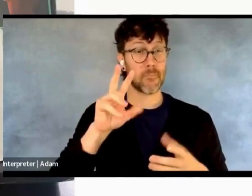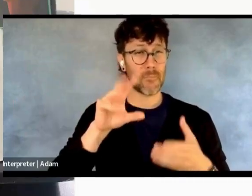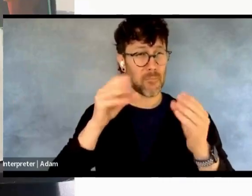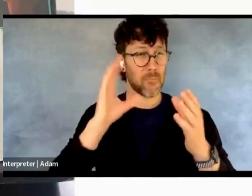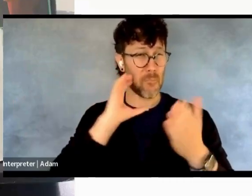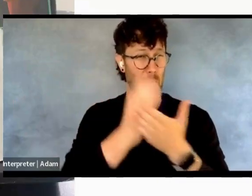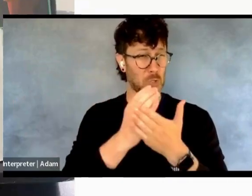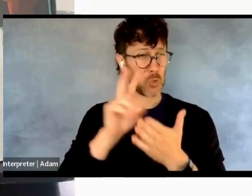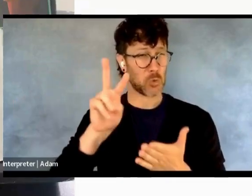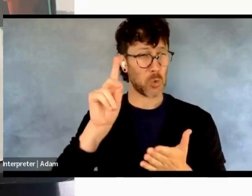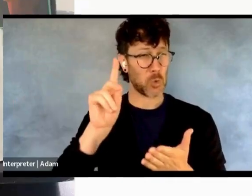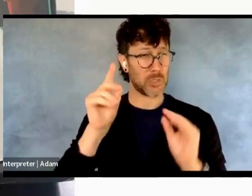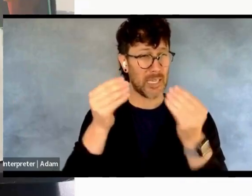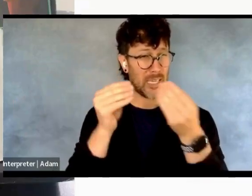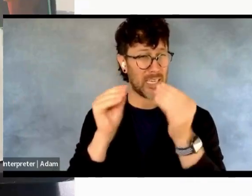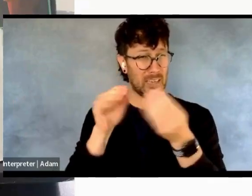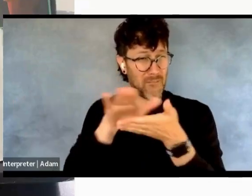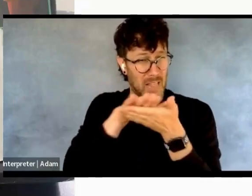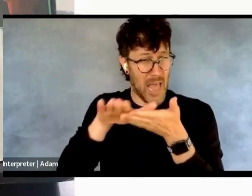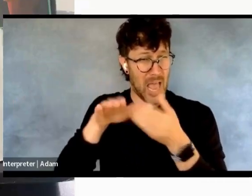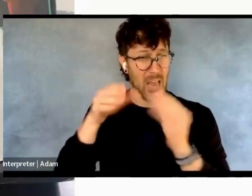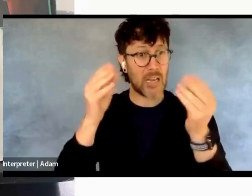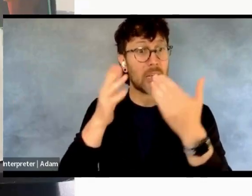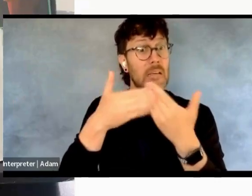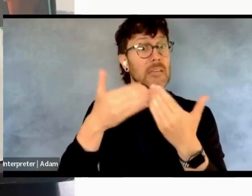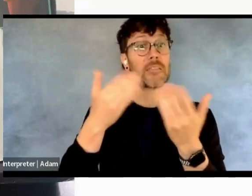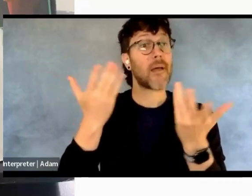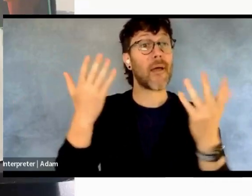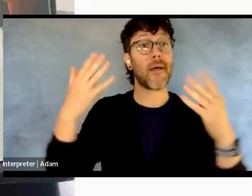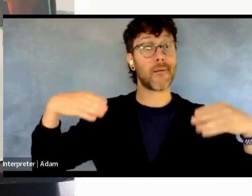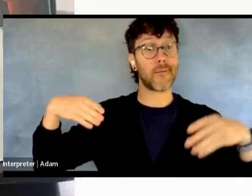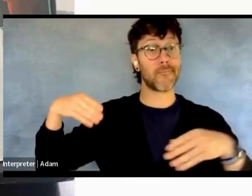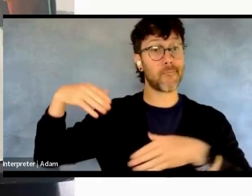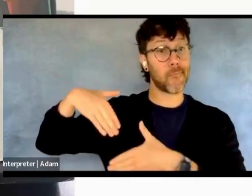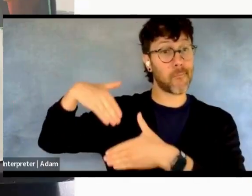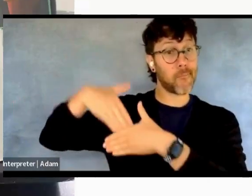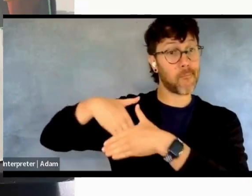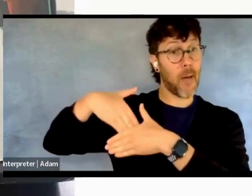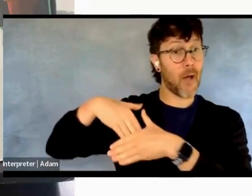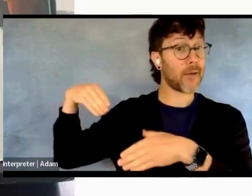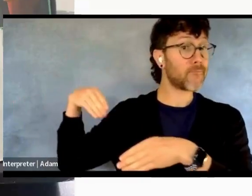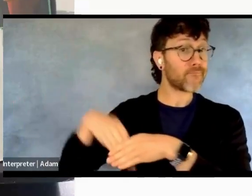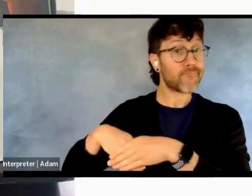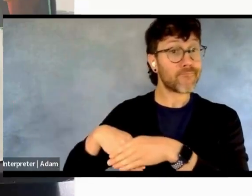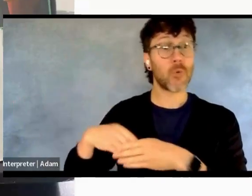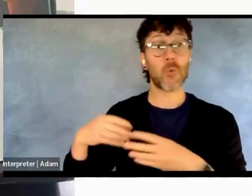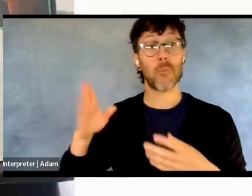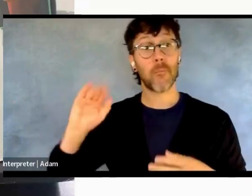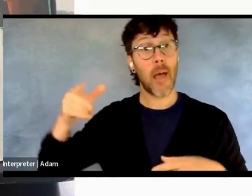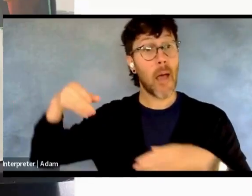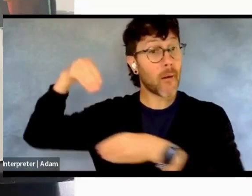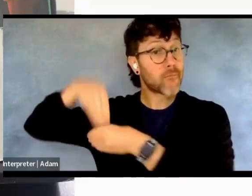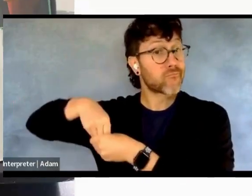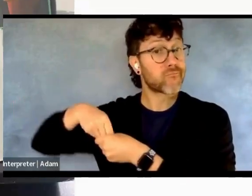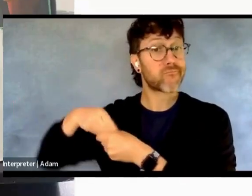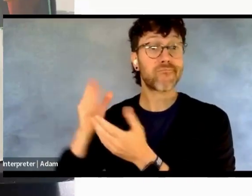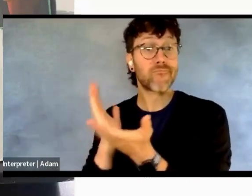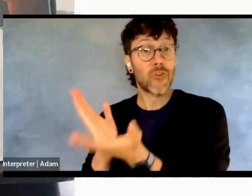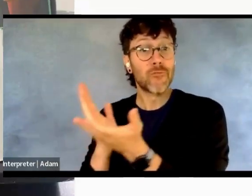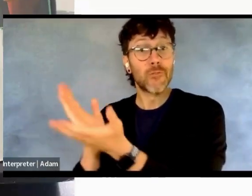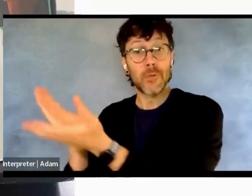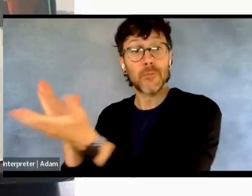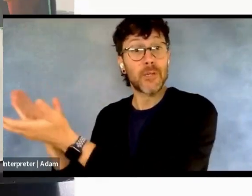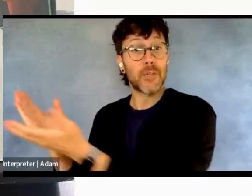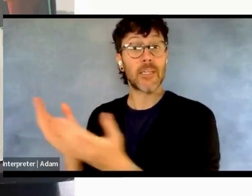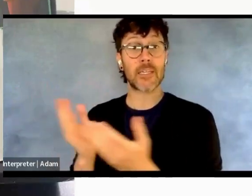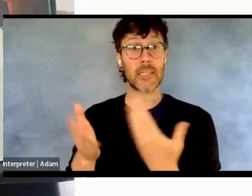slip inside your pocket when you're going out and about, and to carry around with you. Now, just to mention, the